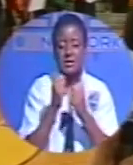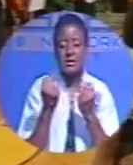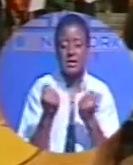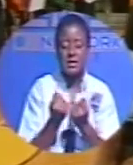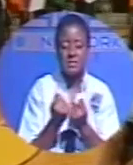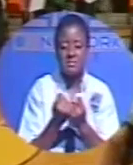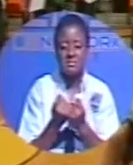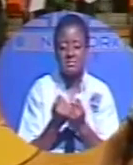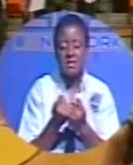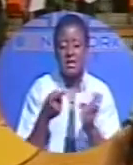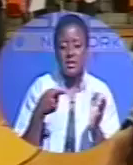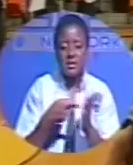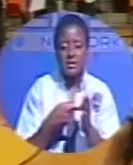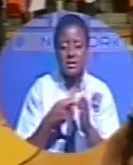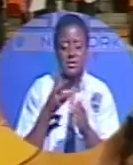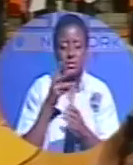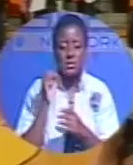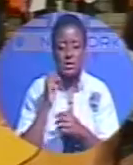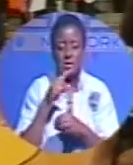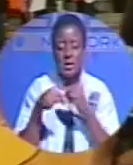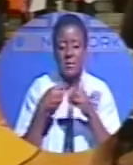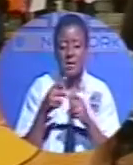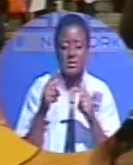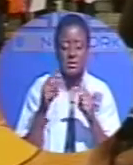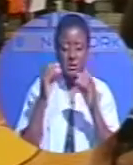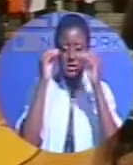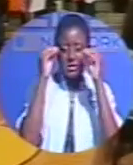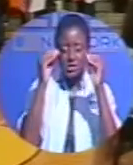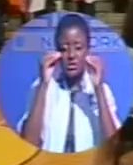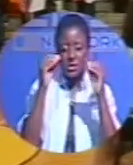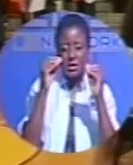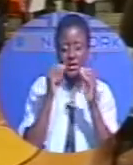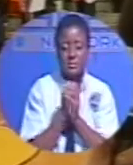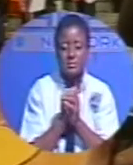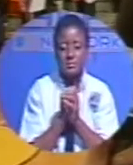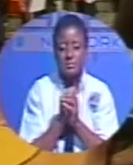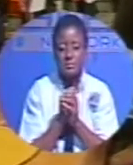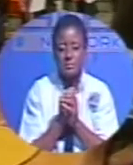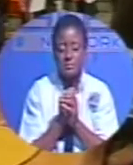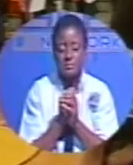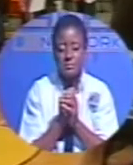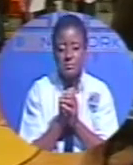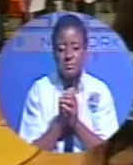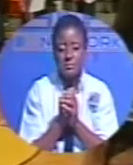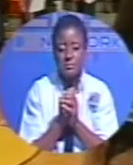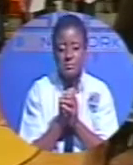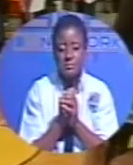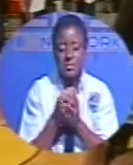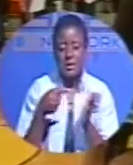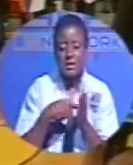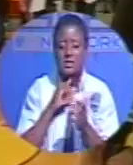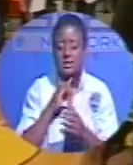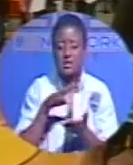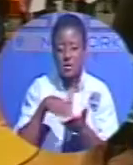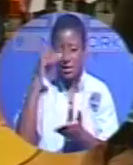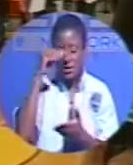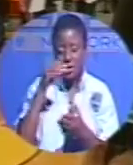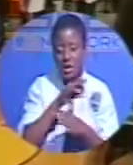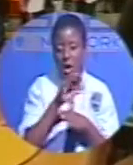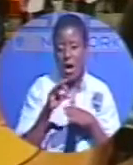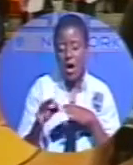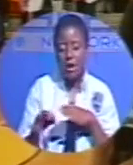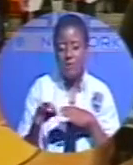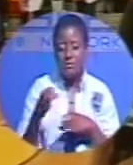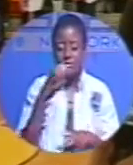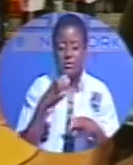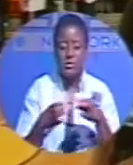When they make a mistake, you can't get down on them. It's a part of teaching. And this whole thing is learning off the court. Basketball is